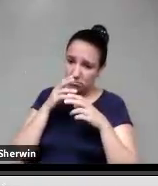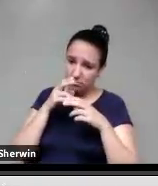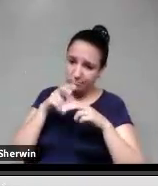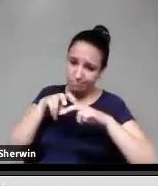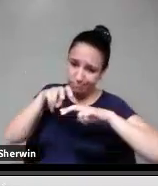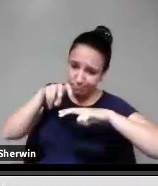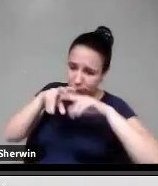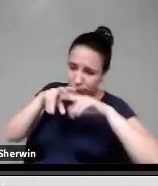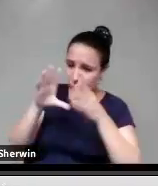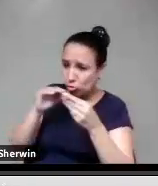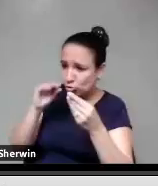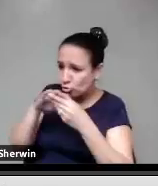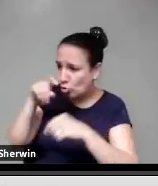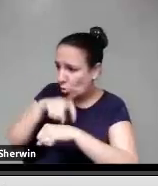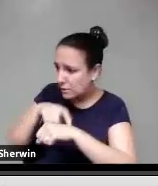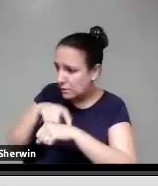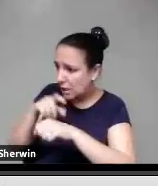same time.